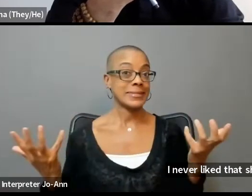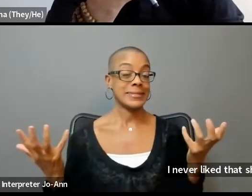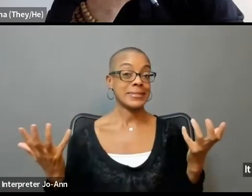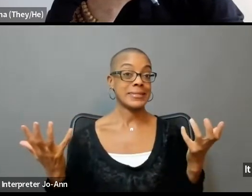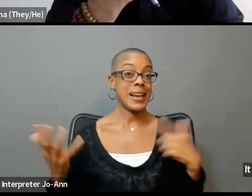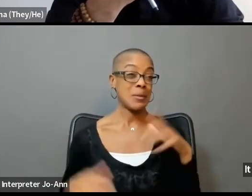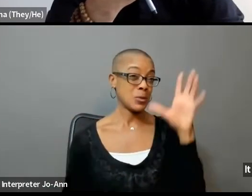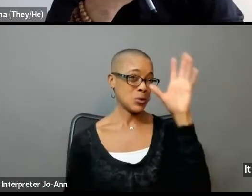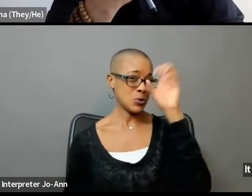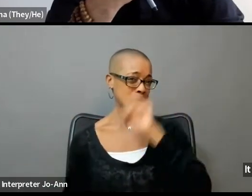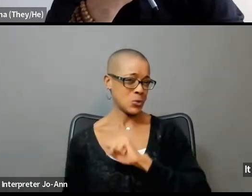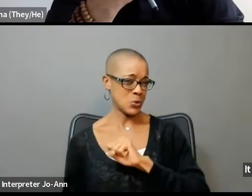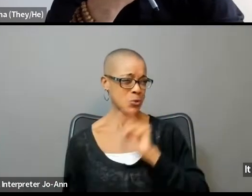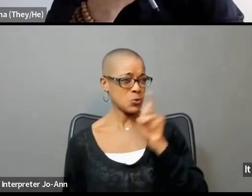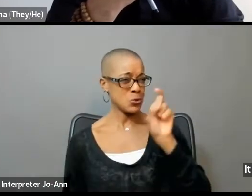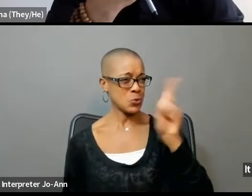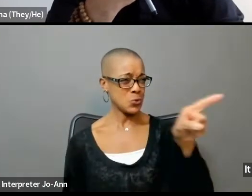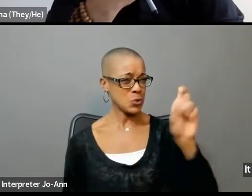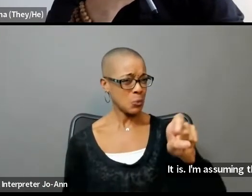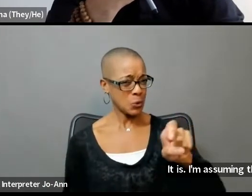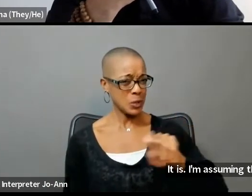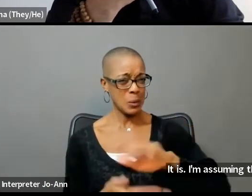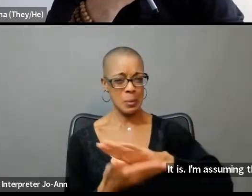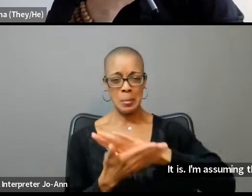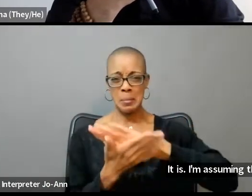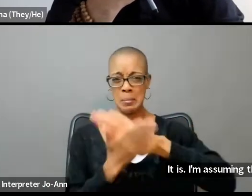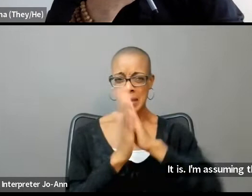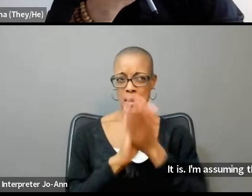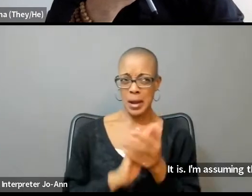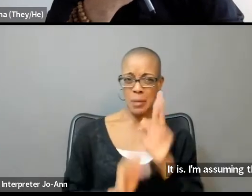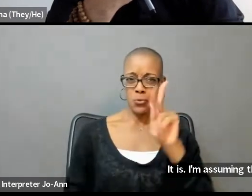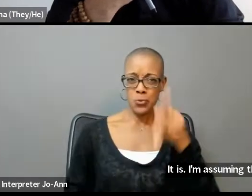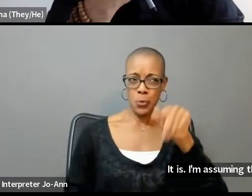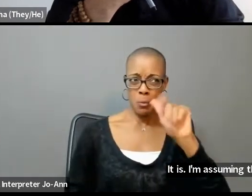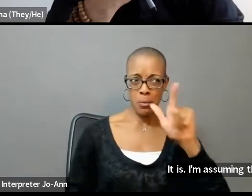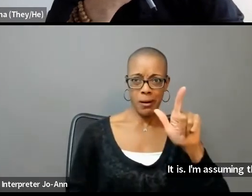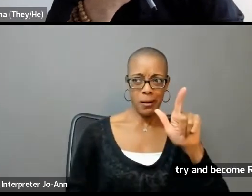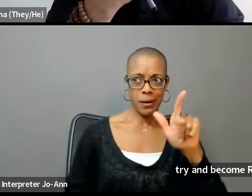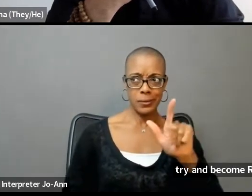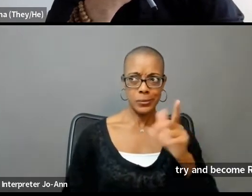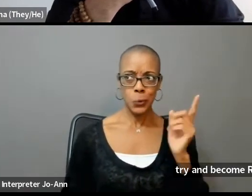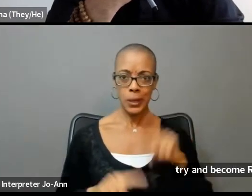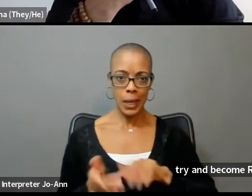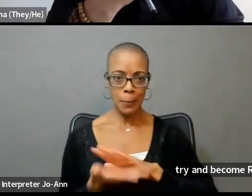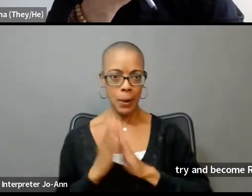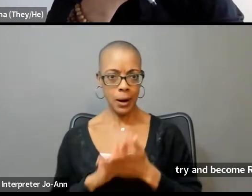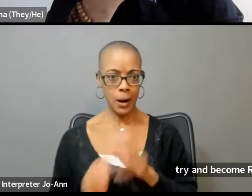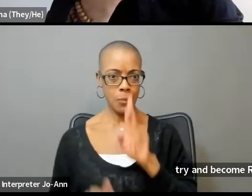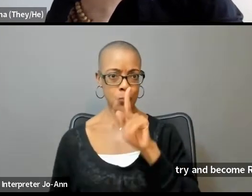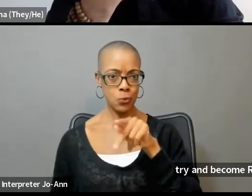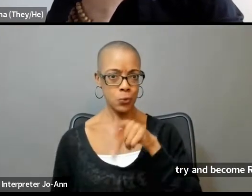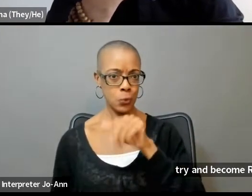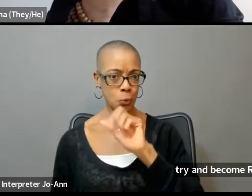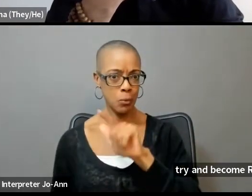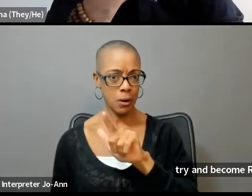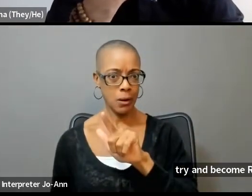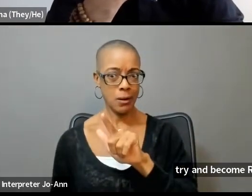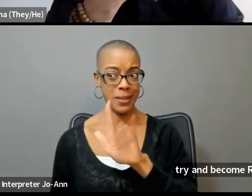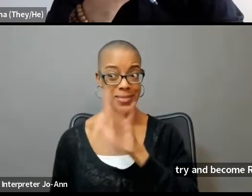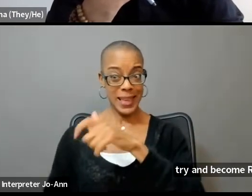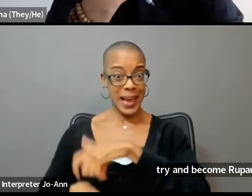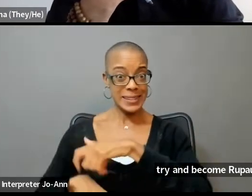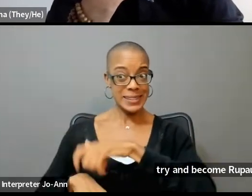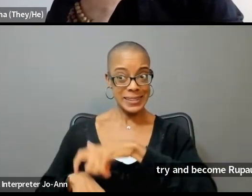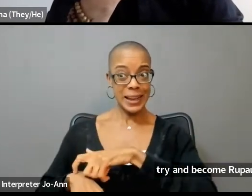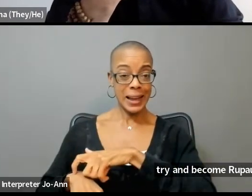that it's about you're supposed to try and become RuPaul and no one's going to be RuPaul. That time period and her whole run in